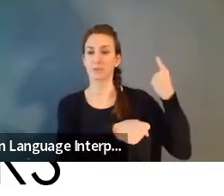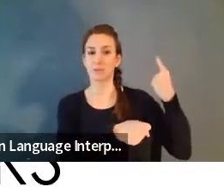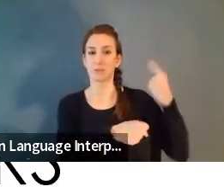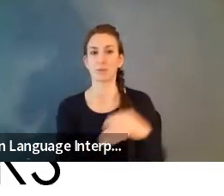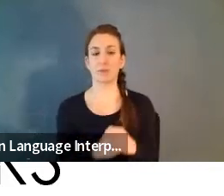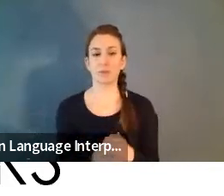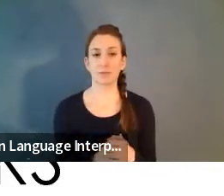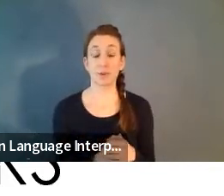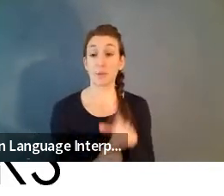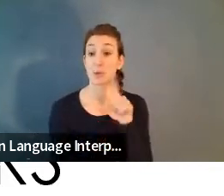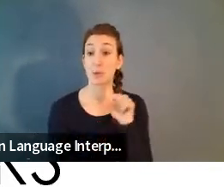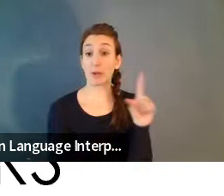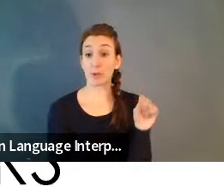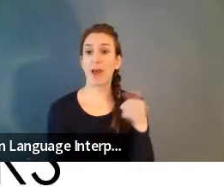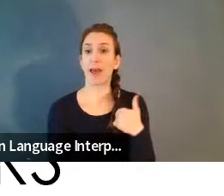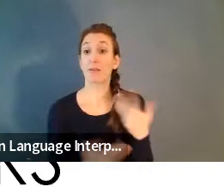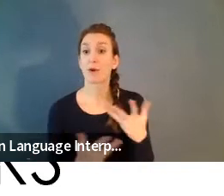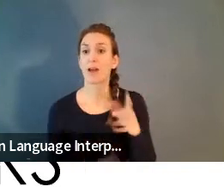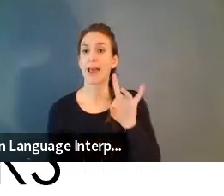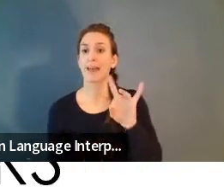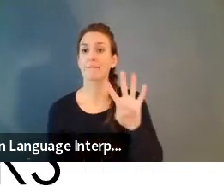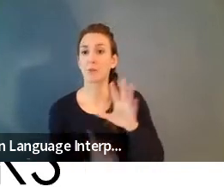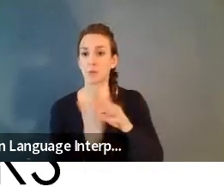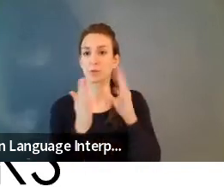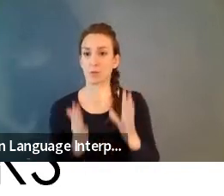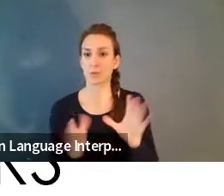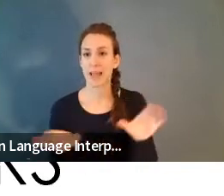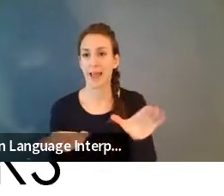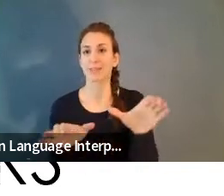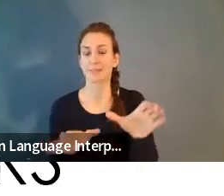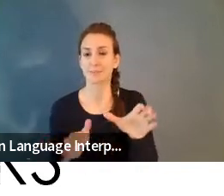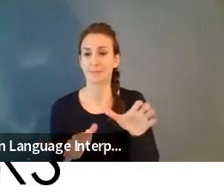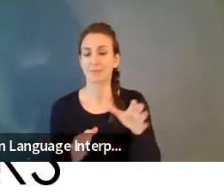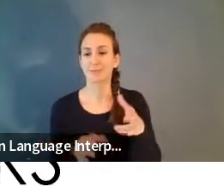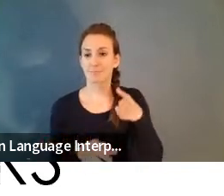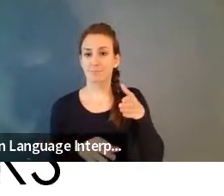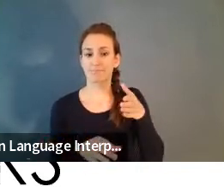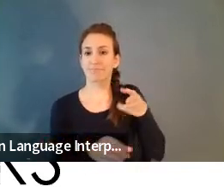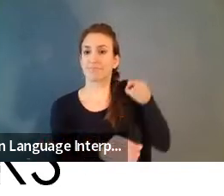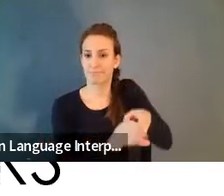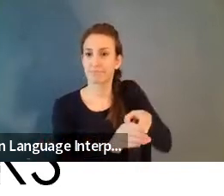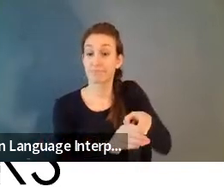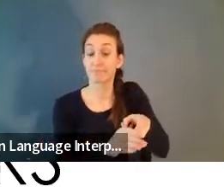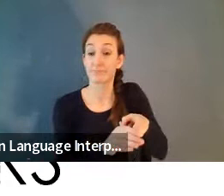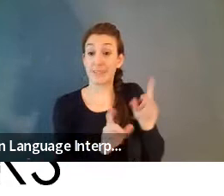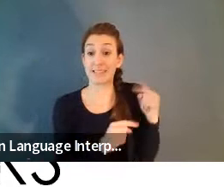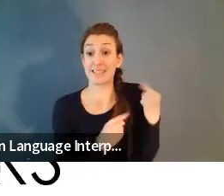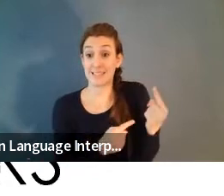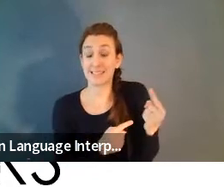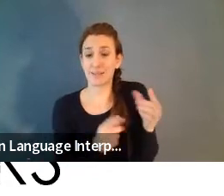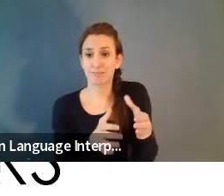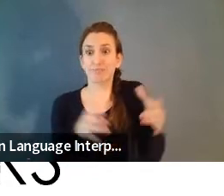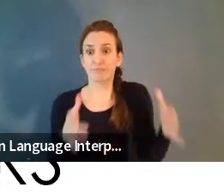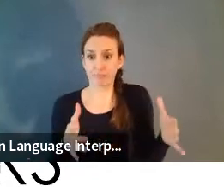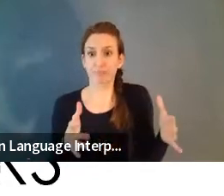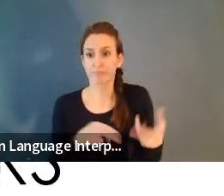we had 84 students who were active and enrolled, and the numbers since then has increased to,